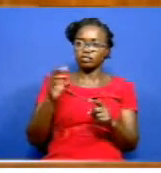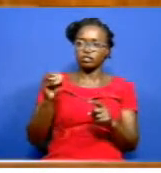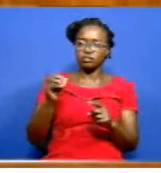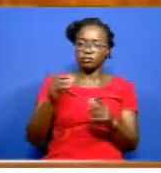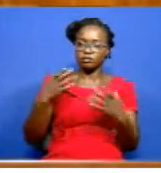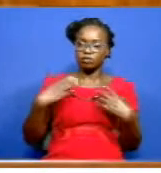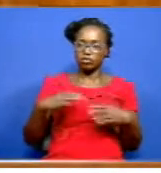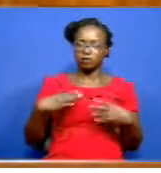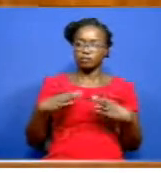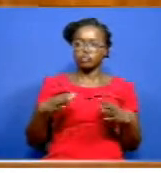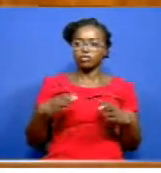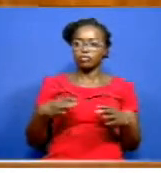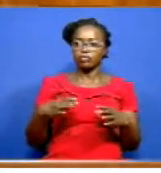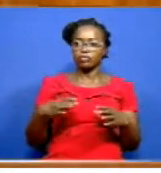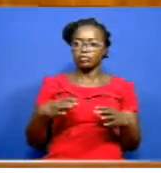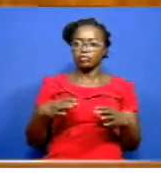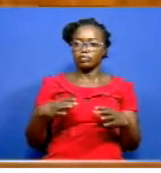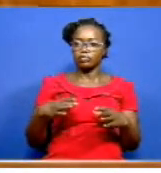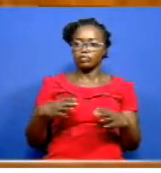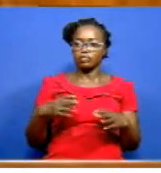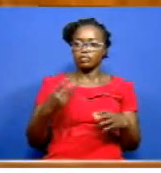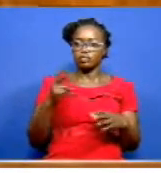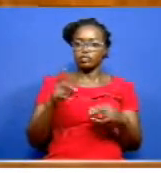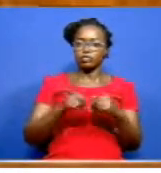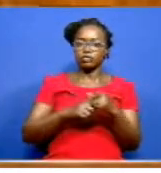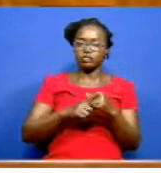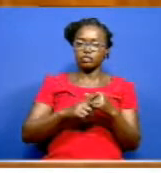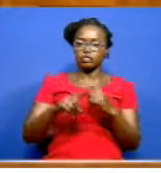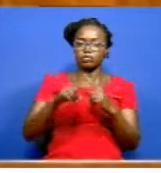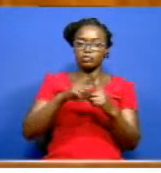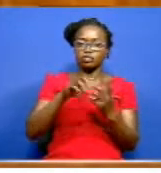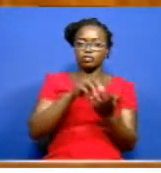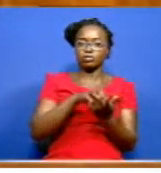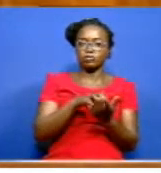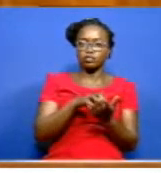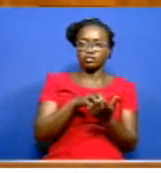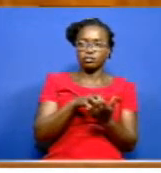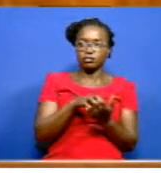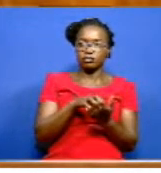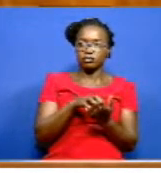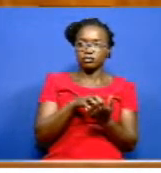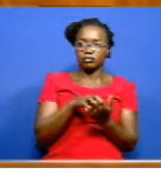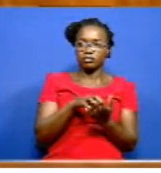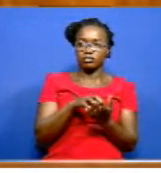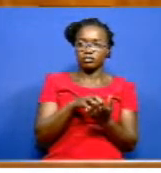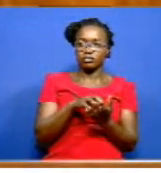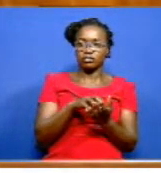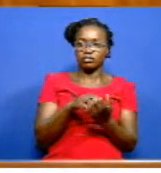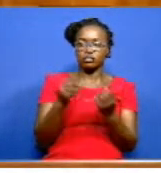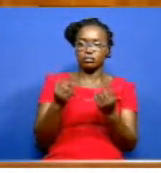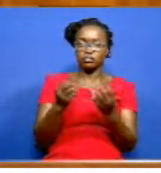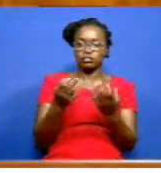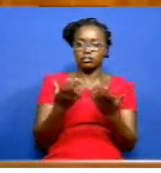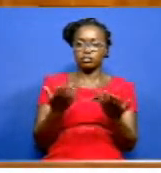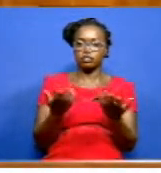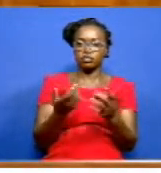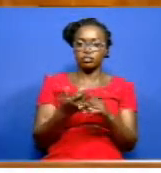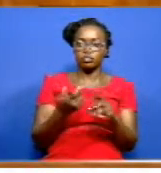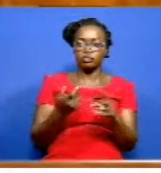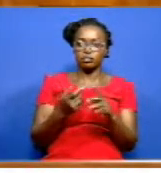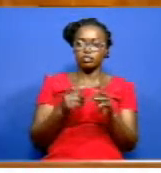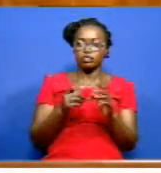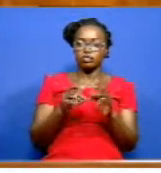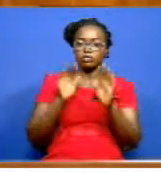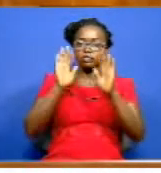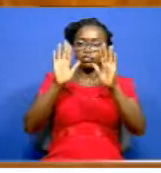I've said, we realized 26 positive cases, with a majority of this number coming from Kisumu